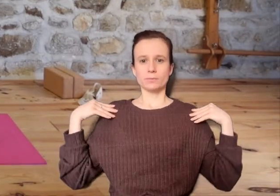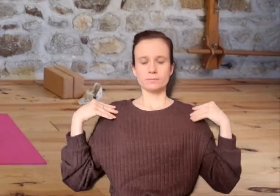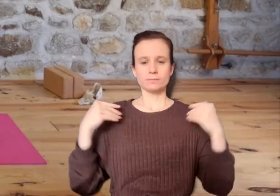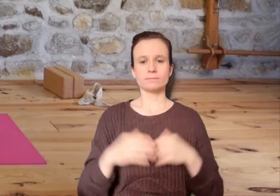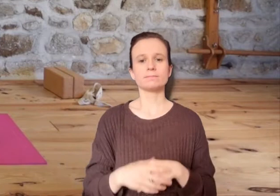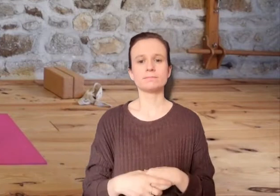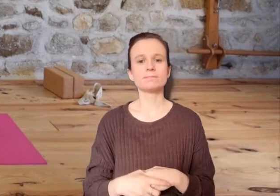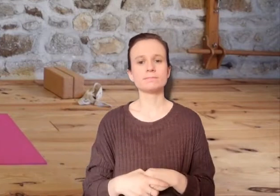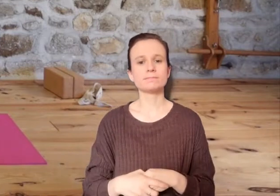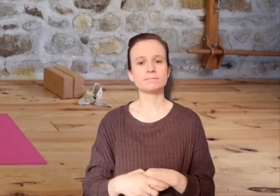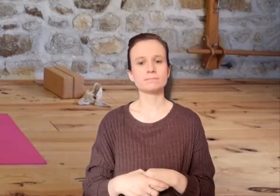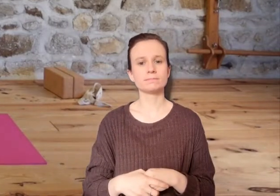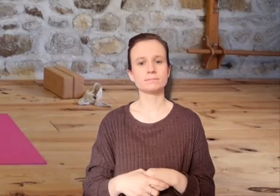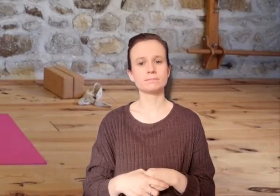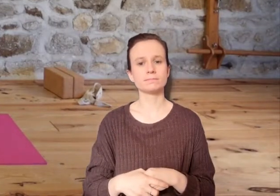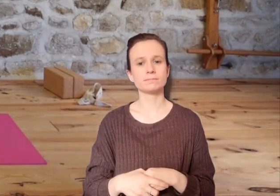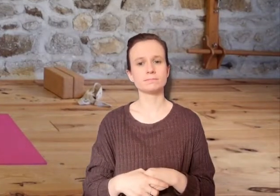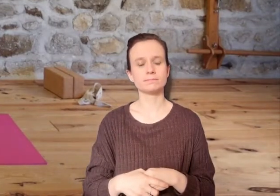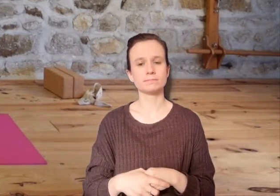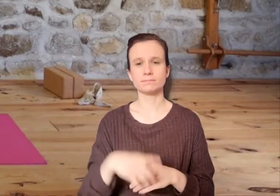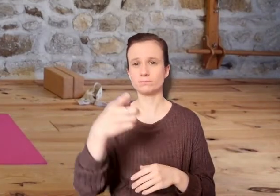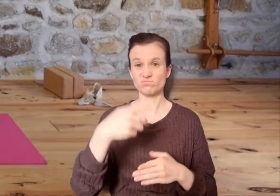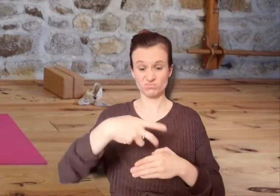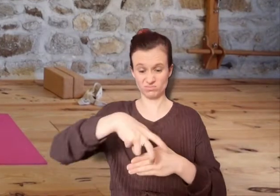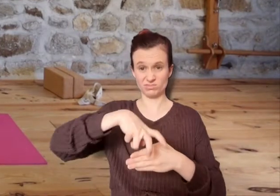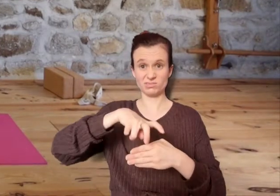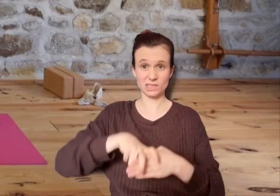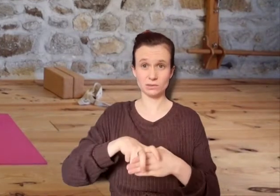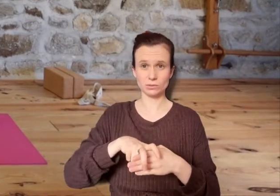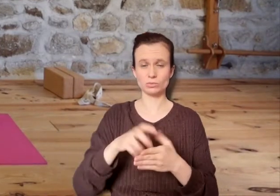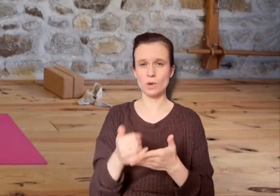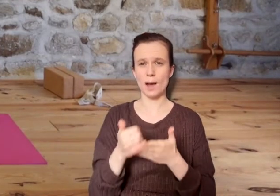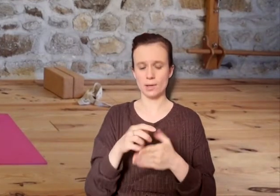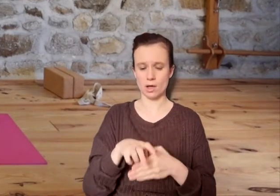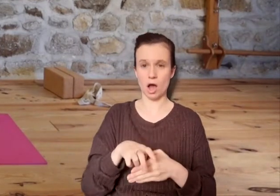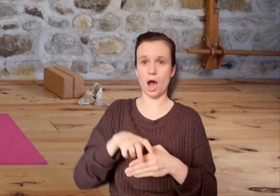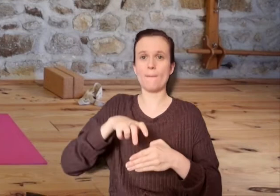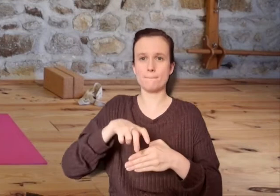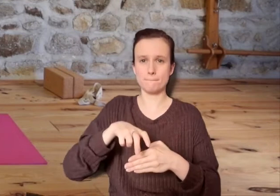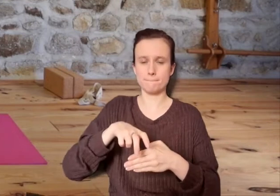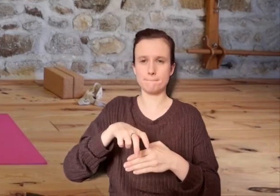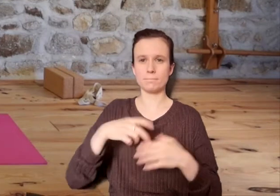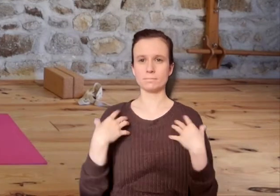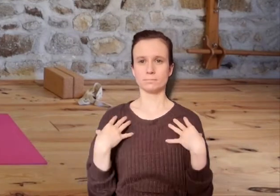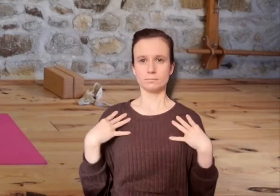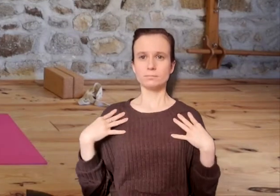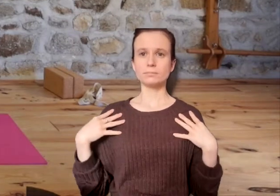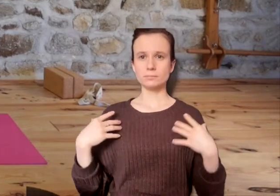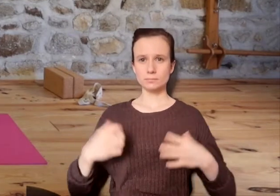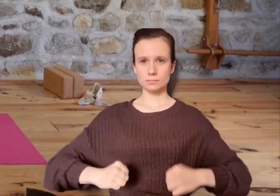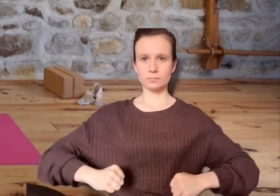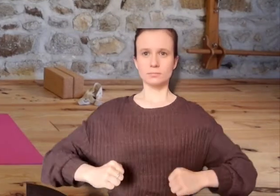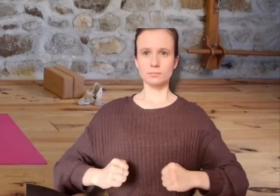little bit lower. Anything that you can sit on that's just going to get you up a little bit taller, get you to be able to